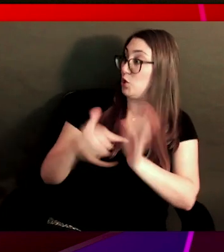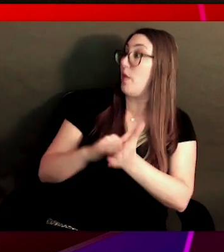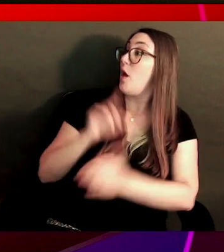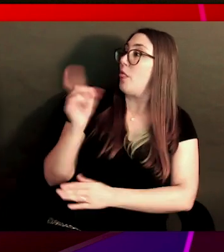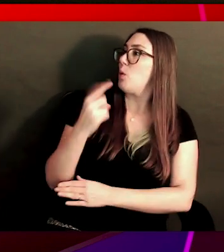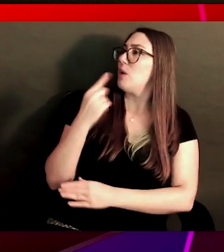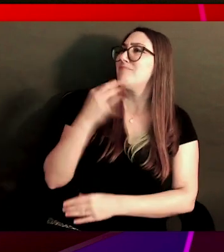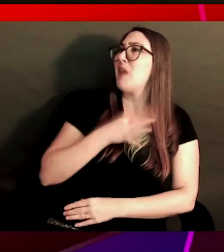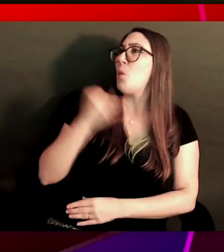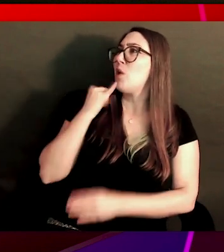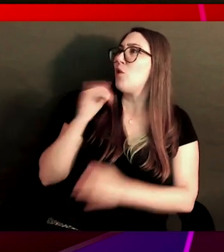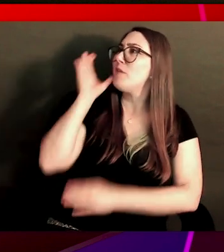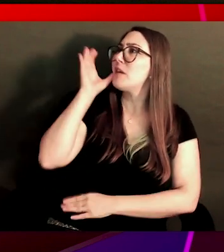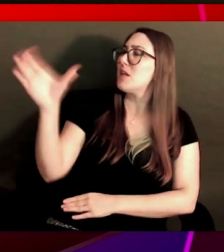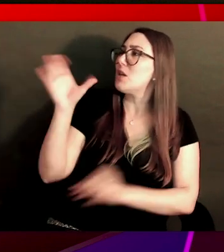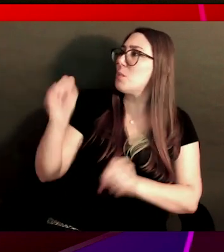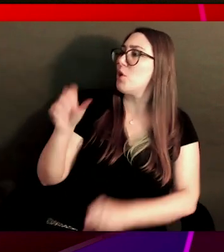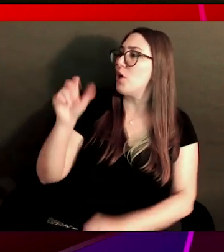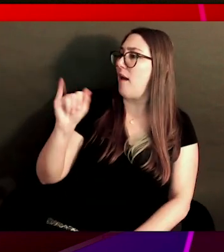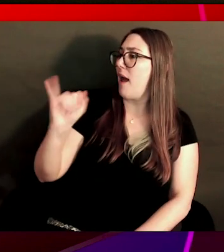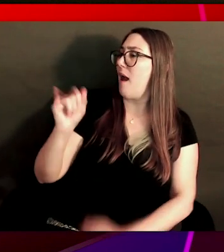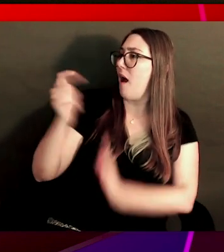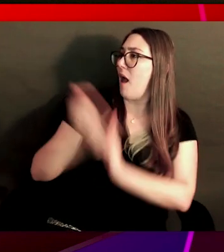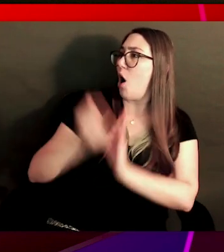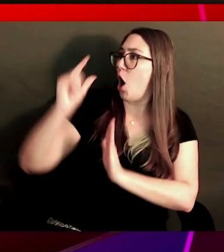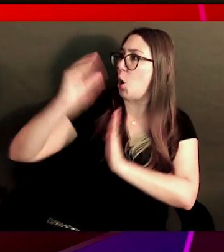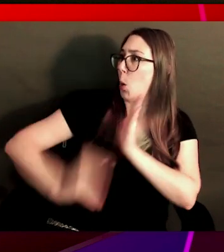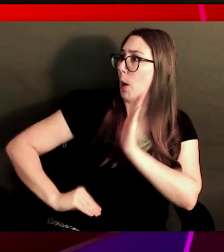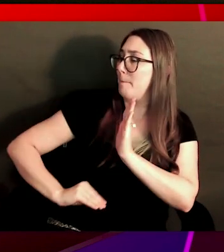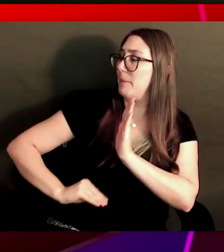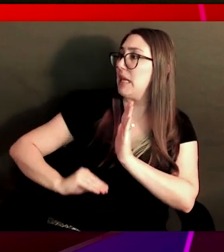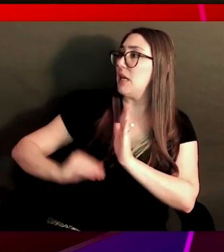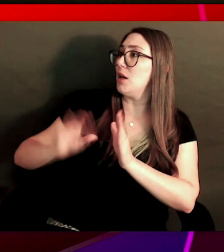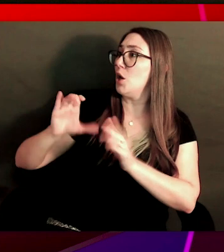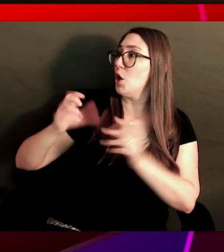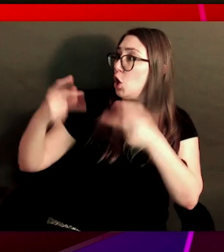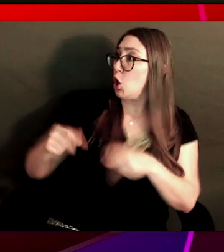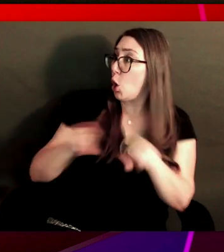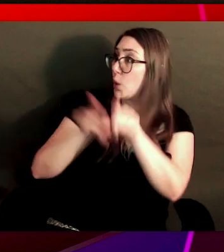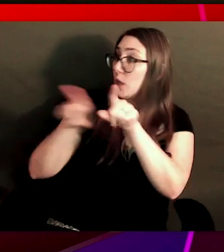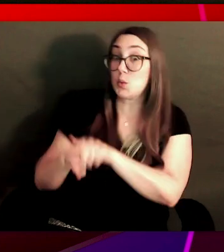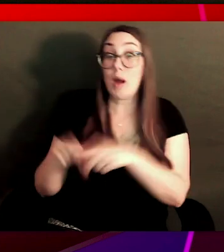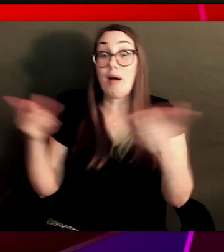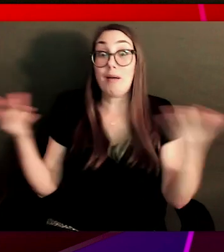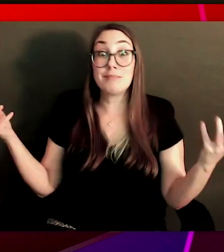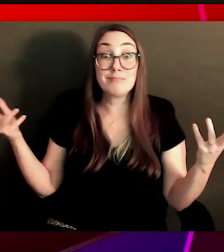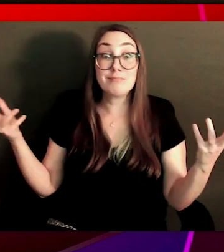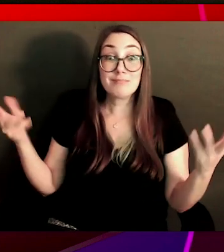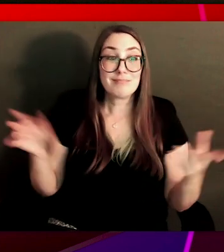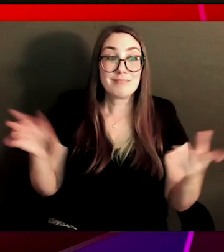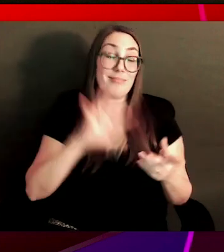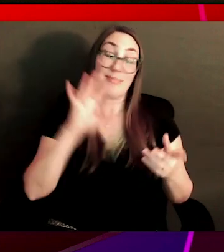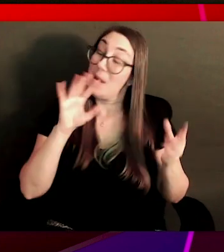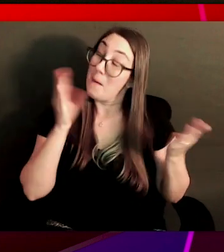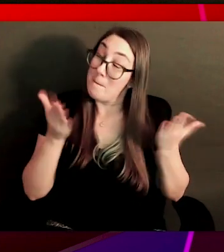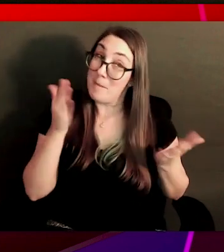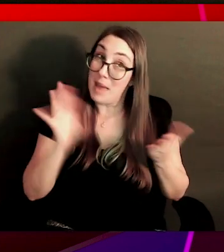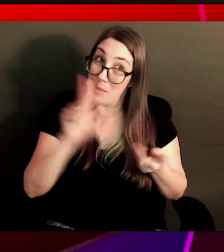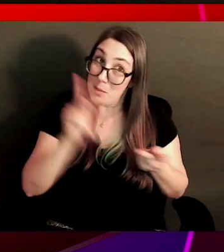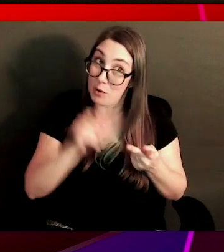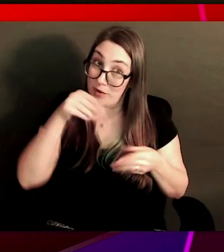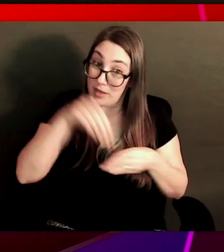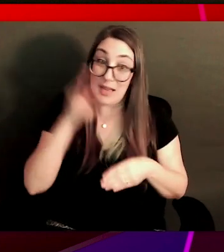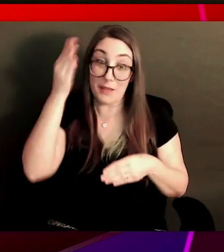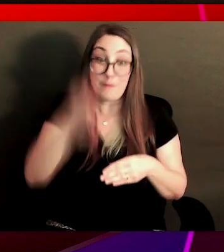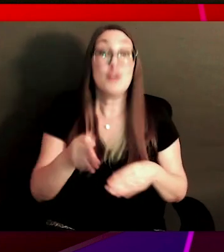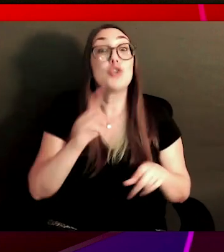if this concept could AI autocomplete code as well? Well, yeah, maybe. And then guess what? Perhaps perfectly in the future. But yeah, it's really coming in here. So